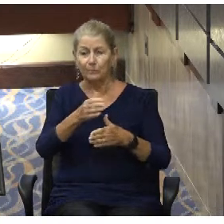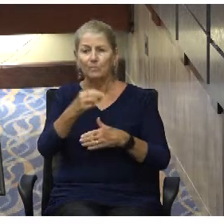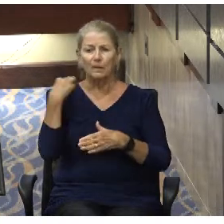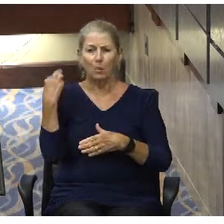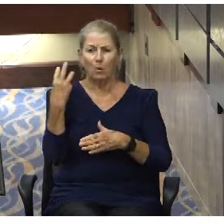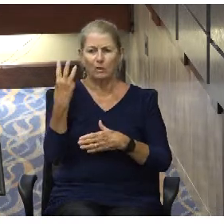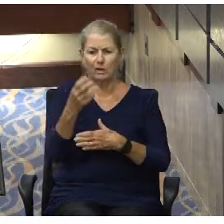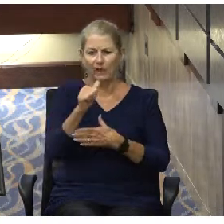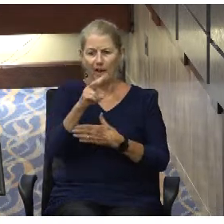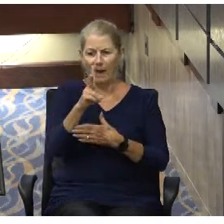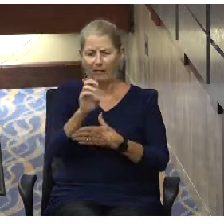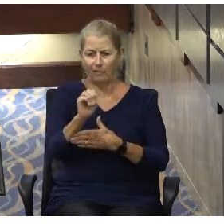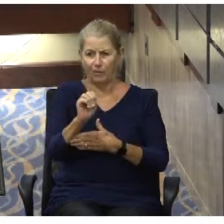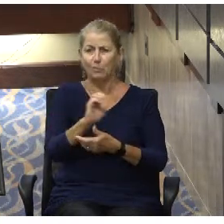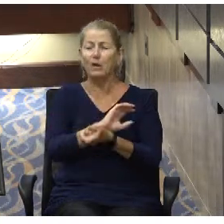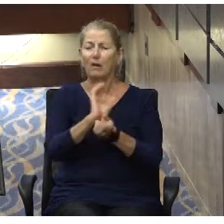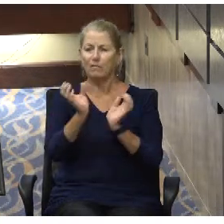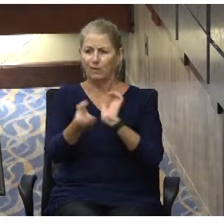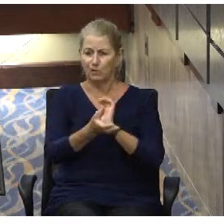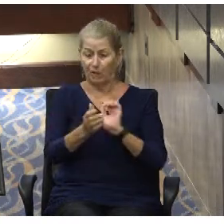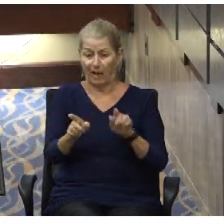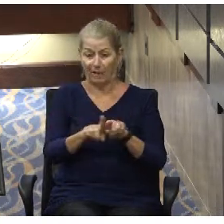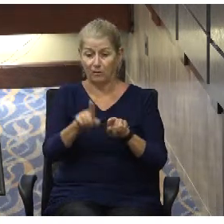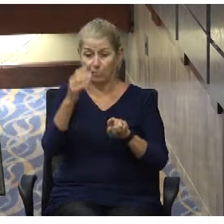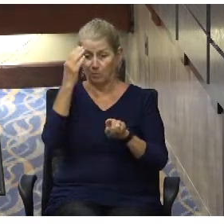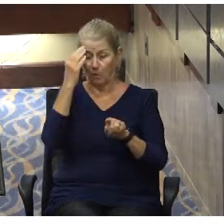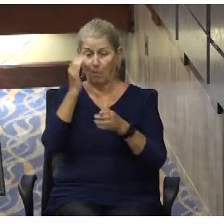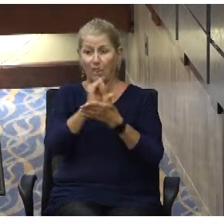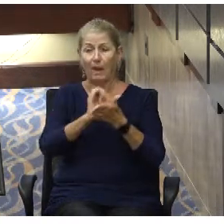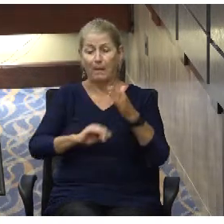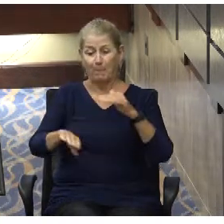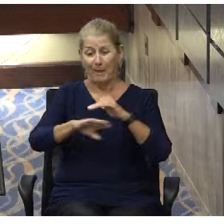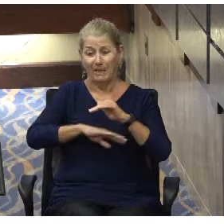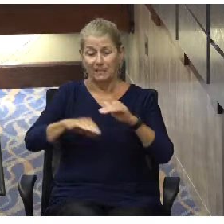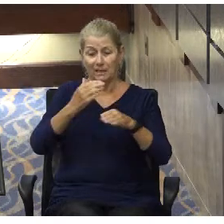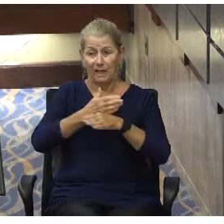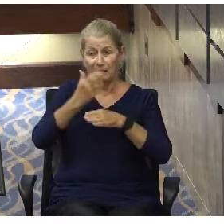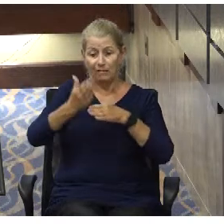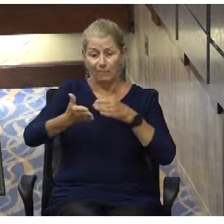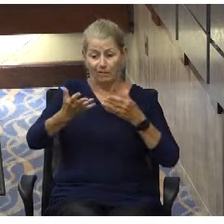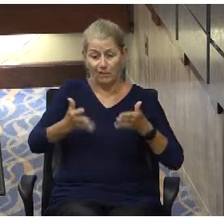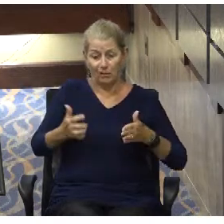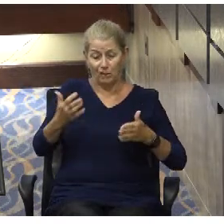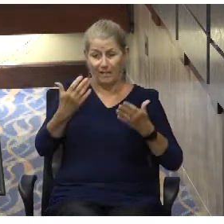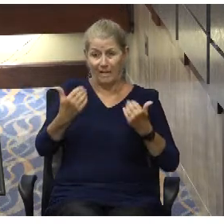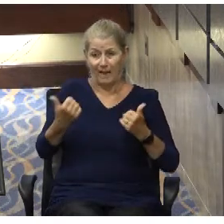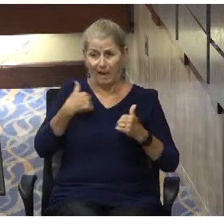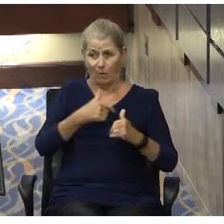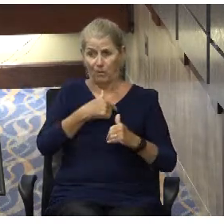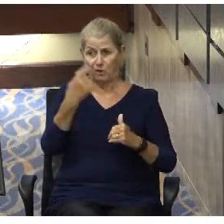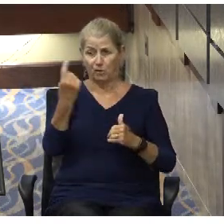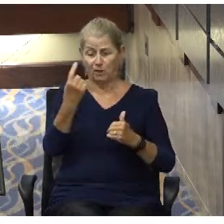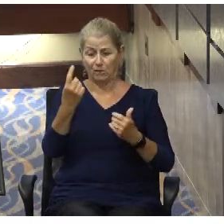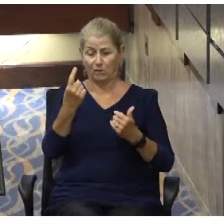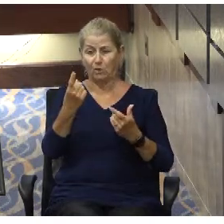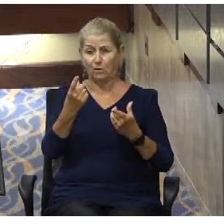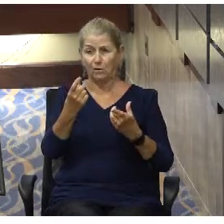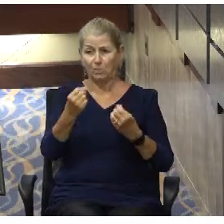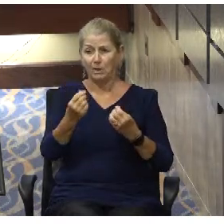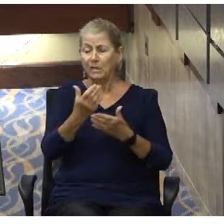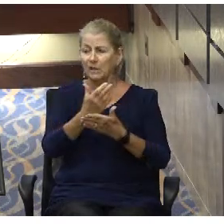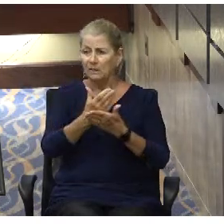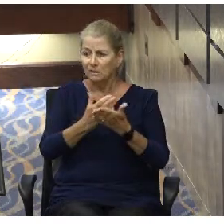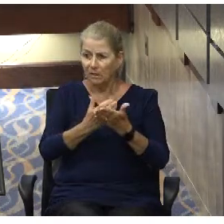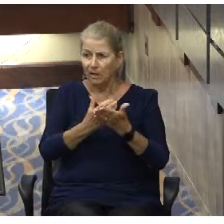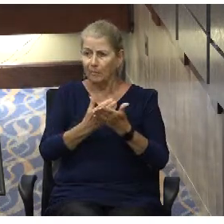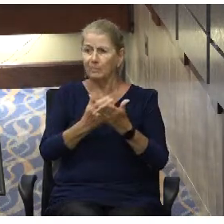Washington Avenue conversion, as you know, is basically complete. So we are down to just doing some punch list items and